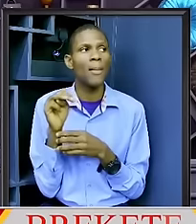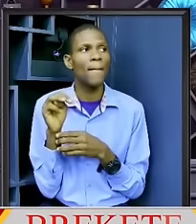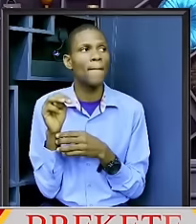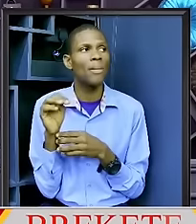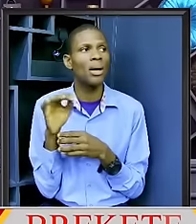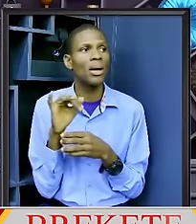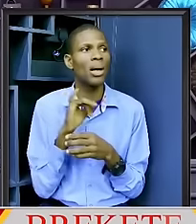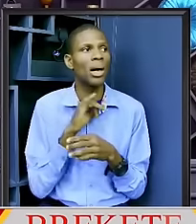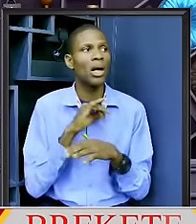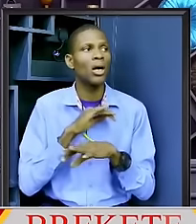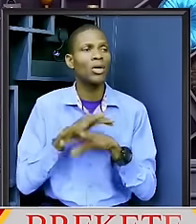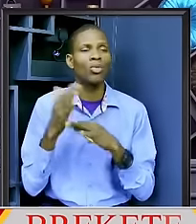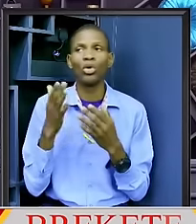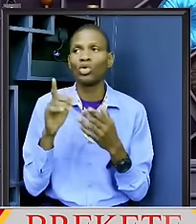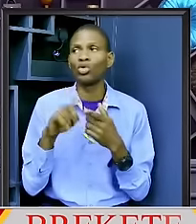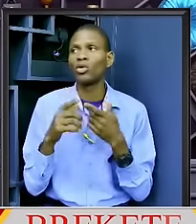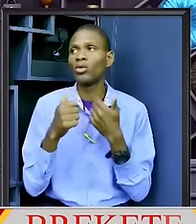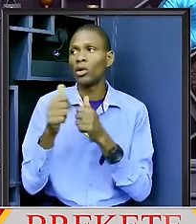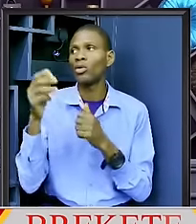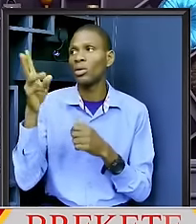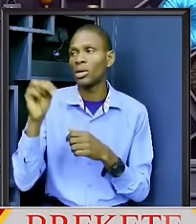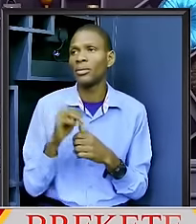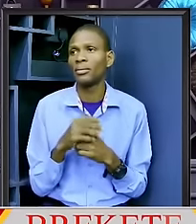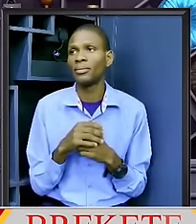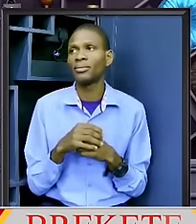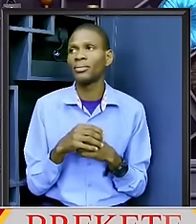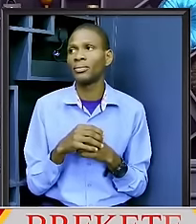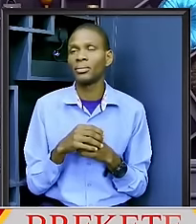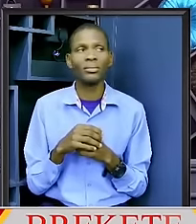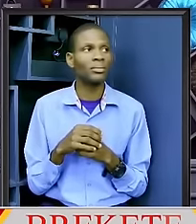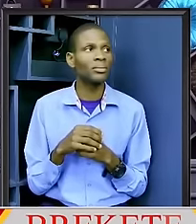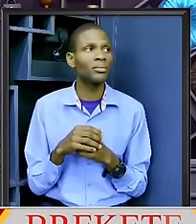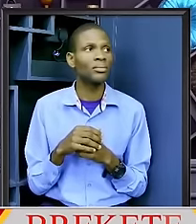And I know go one make she enter their motor.